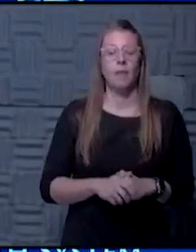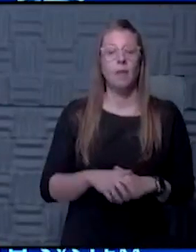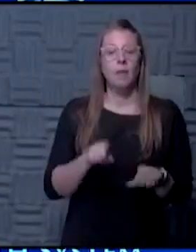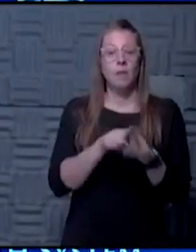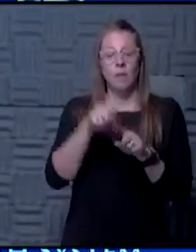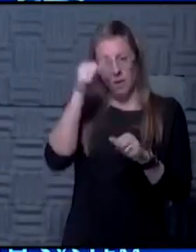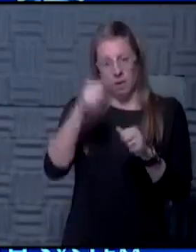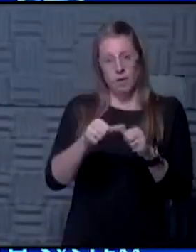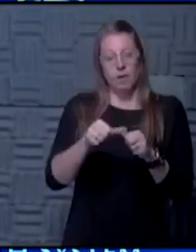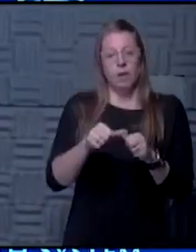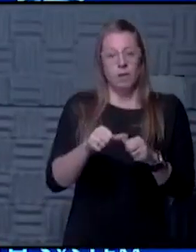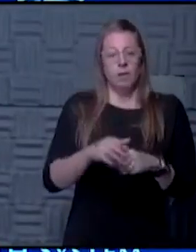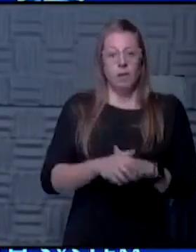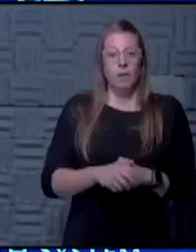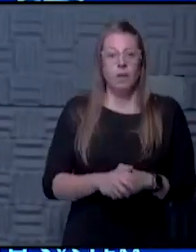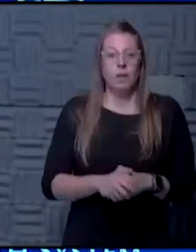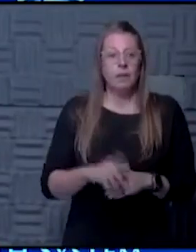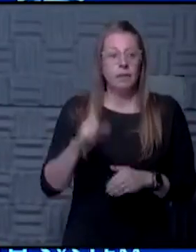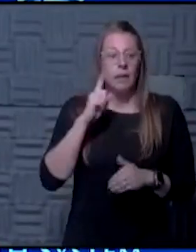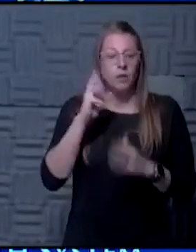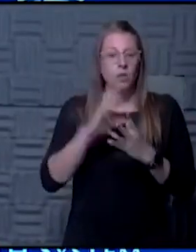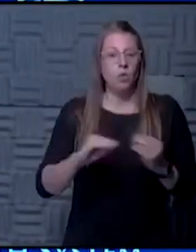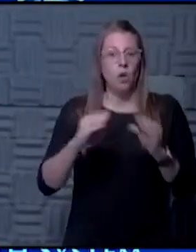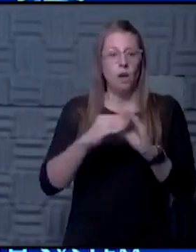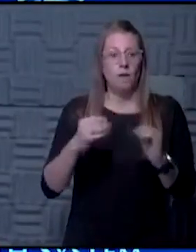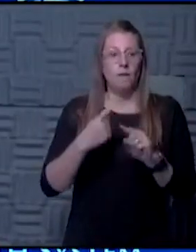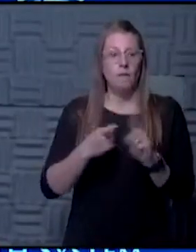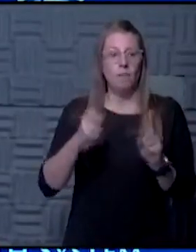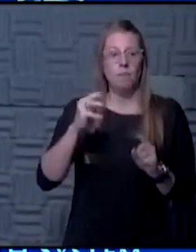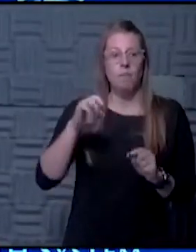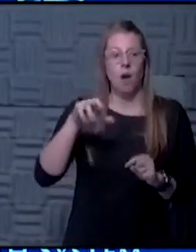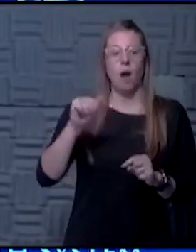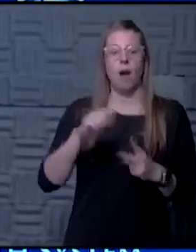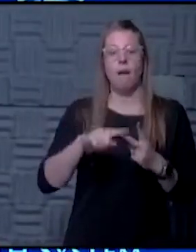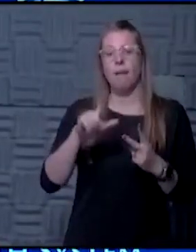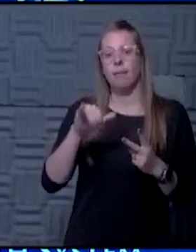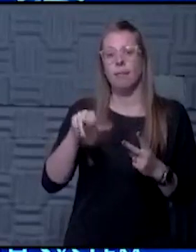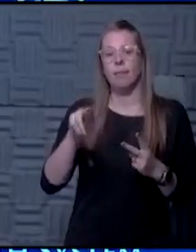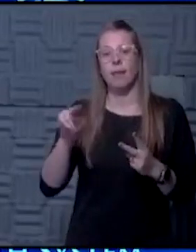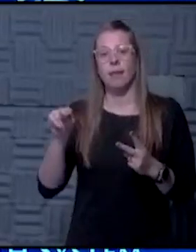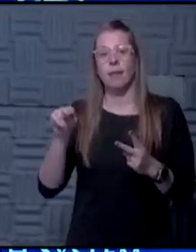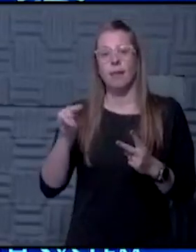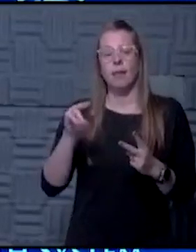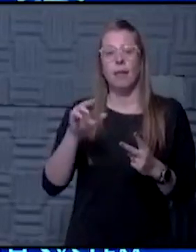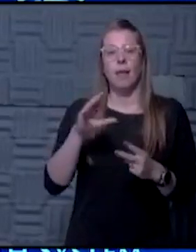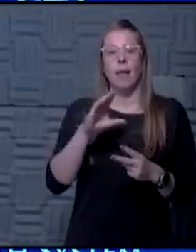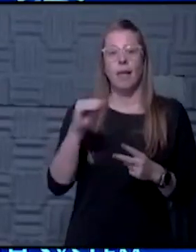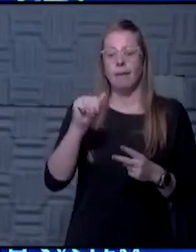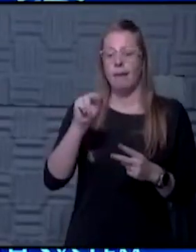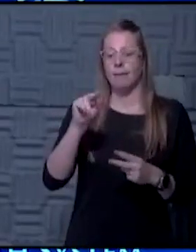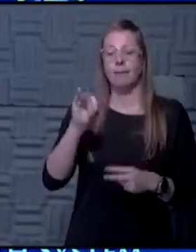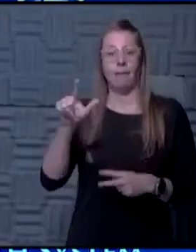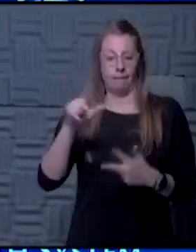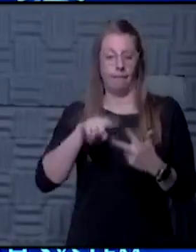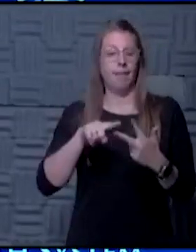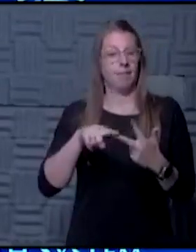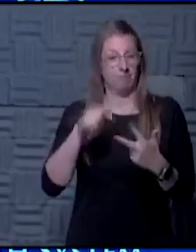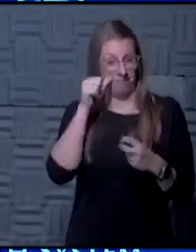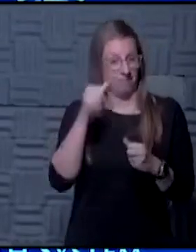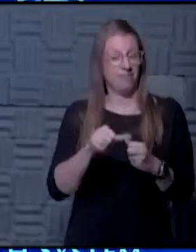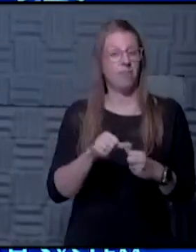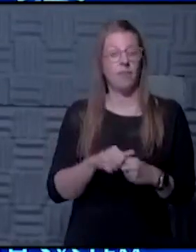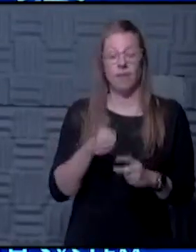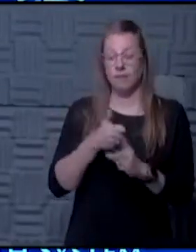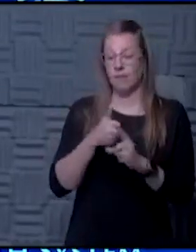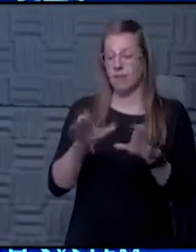remember to hear and hear the stories from Mara and from Lynn, and remember Anil, because he